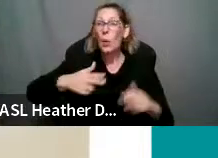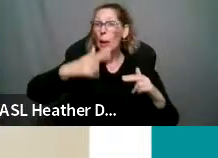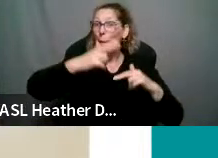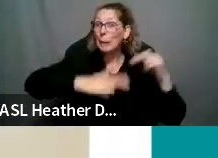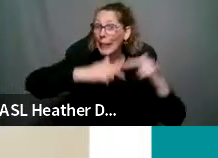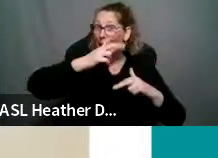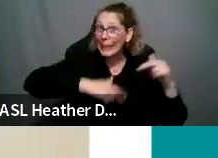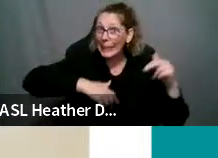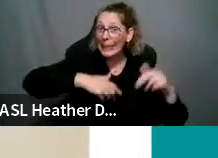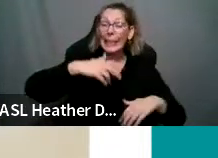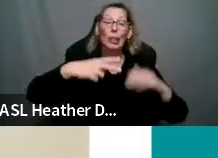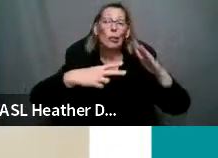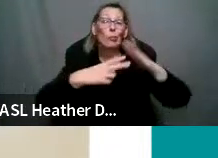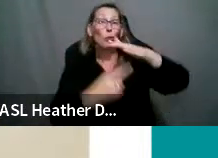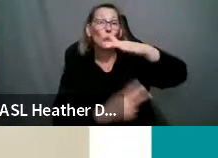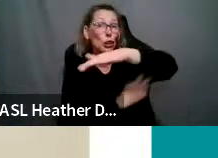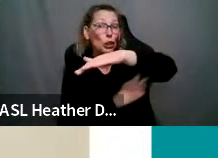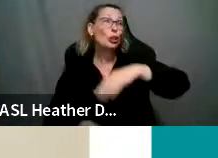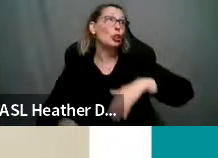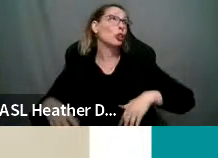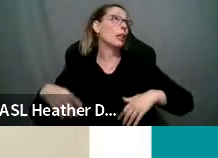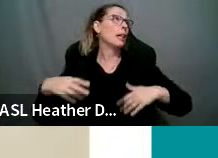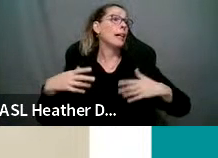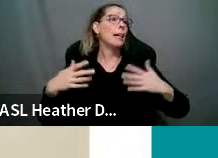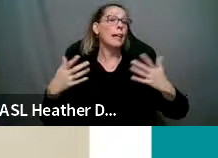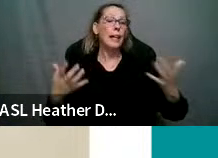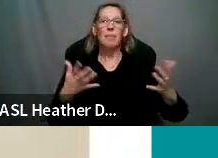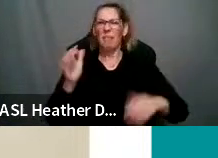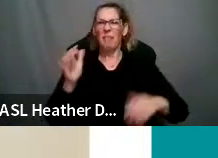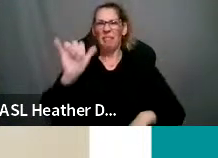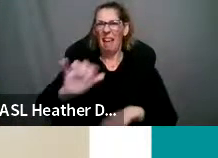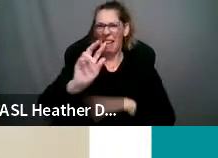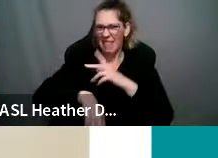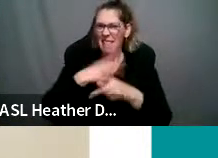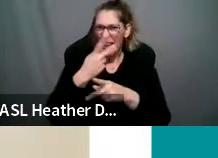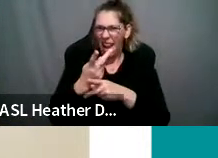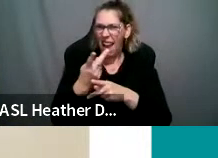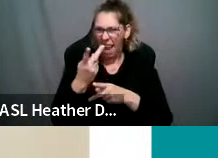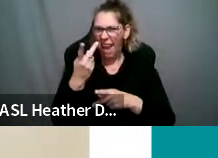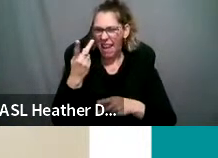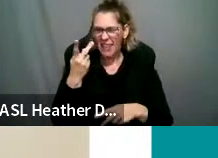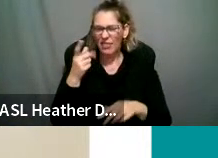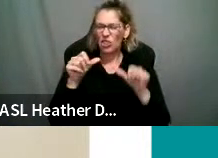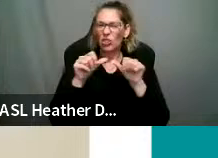buildings, bridges, and those type of architectural structures.